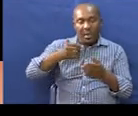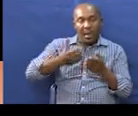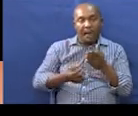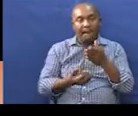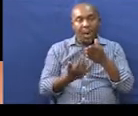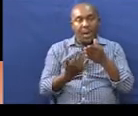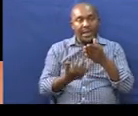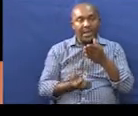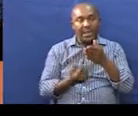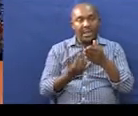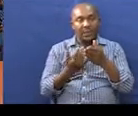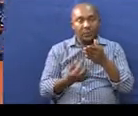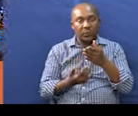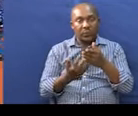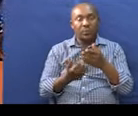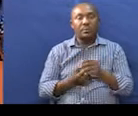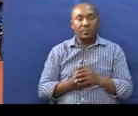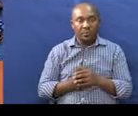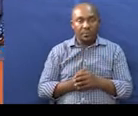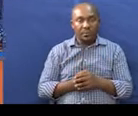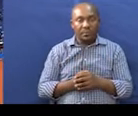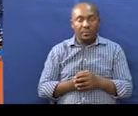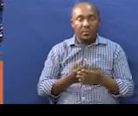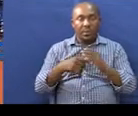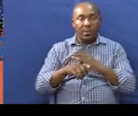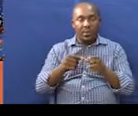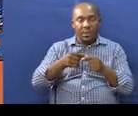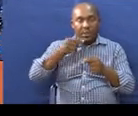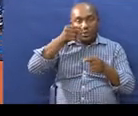In a test tube, your test tube is here,